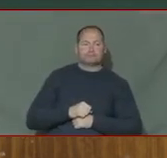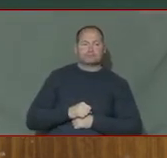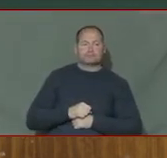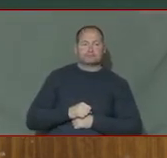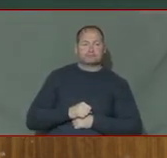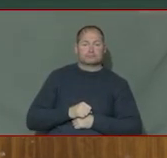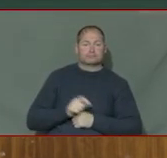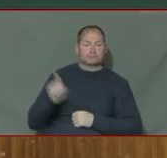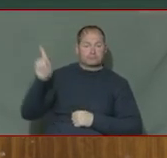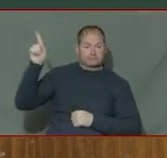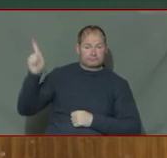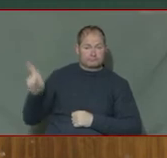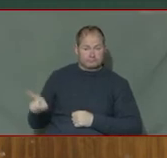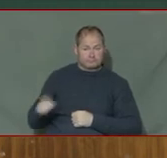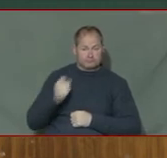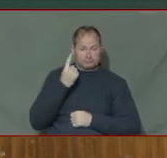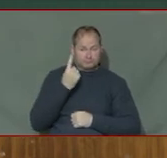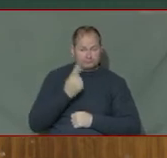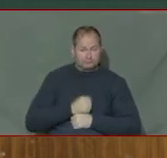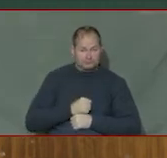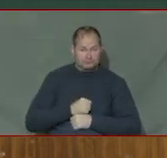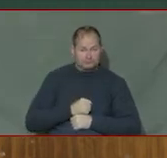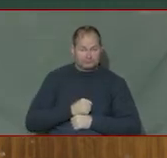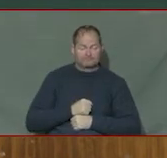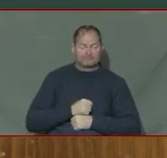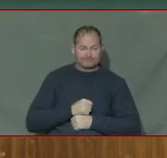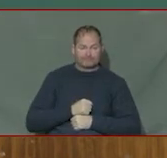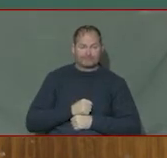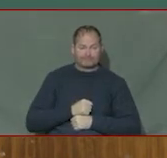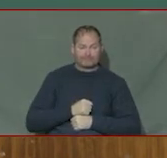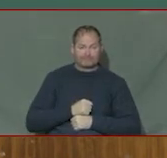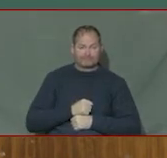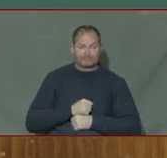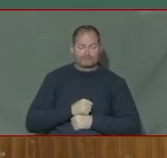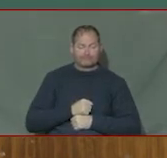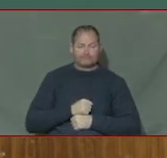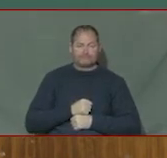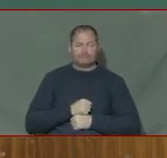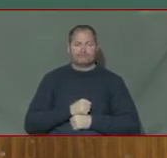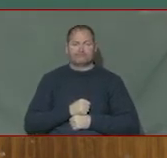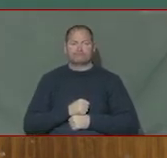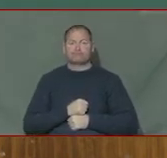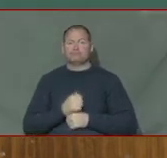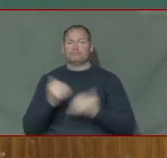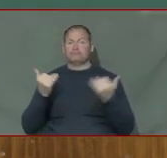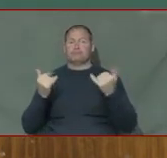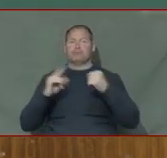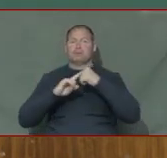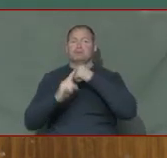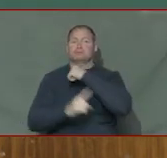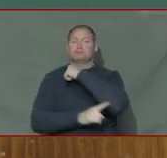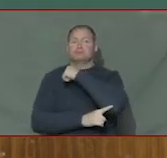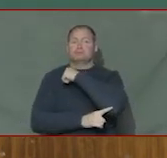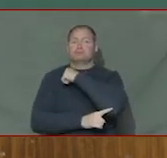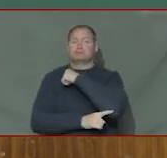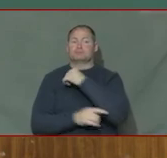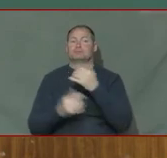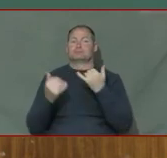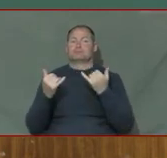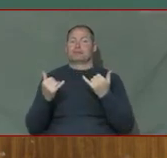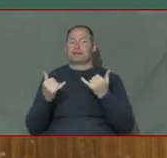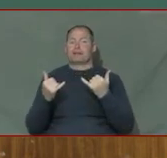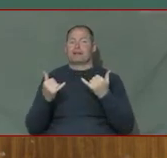sense? So in this case, the last right prism here, people, is a triangular